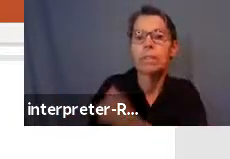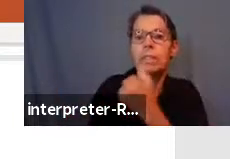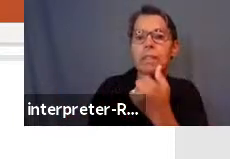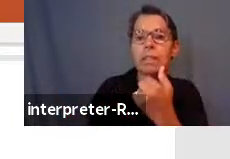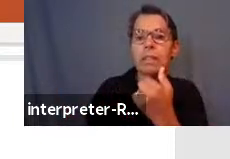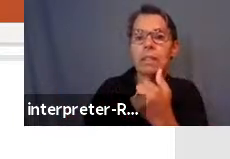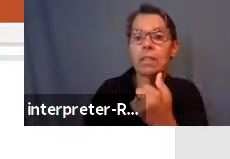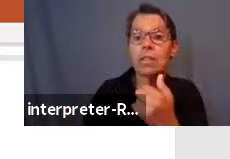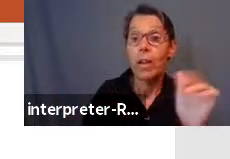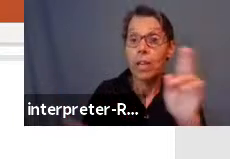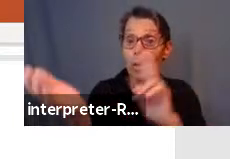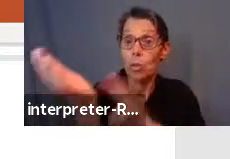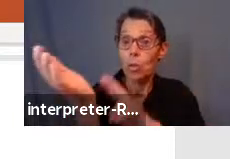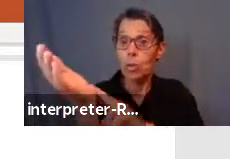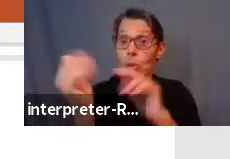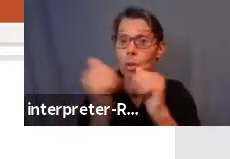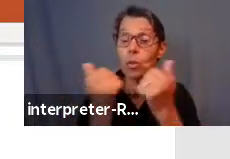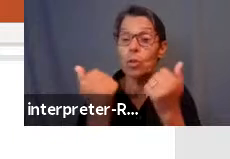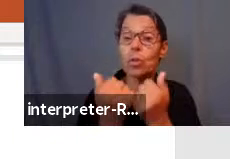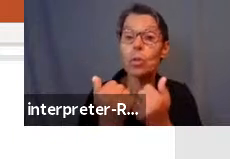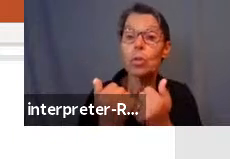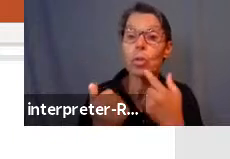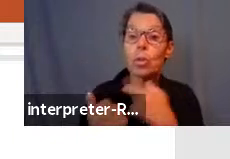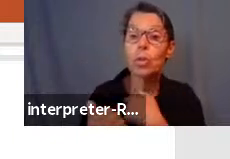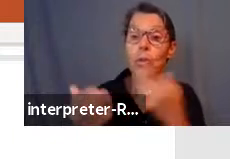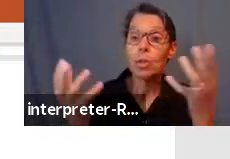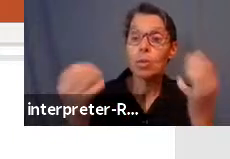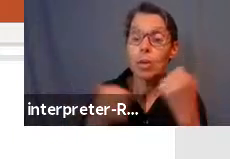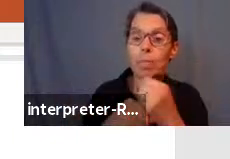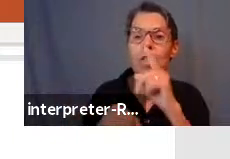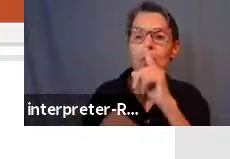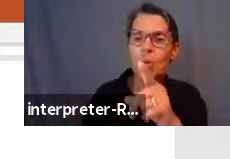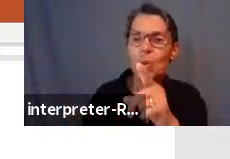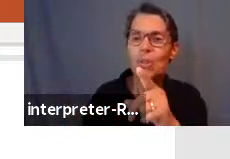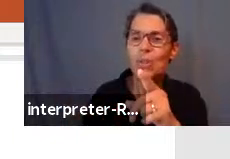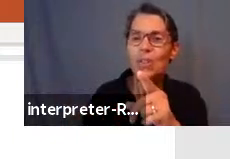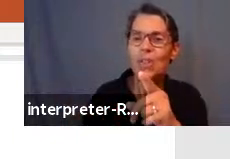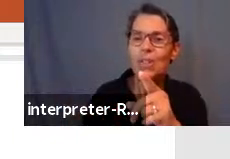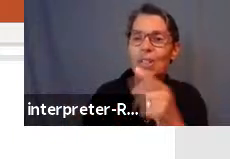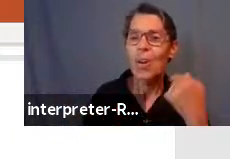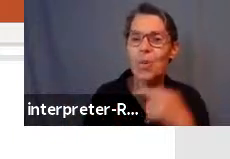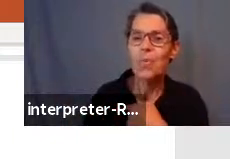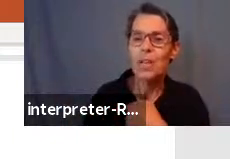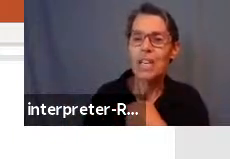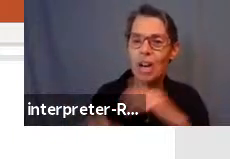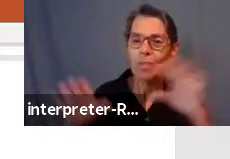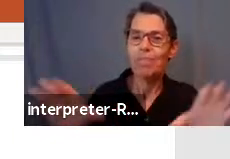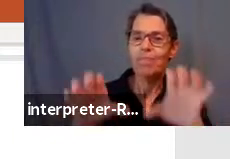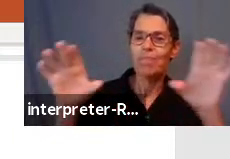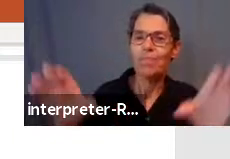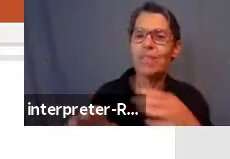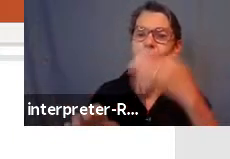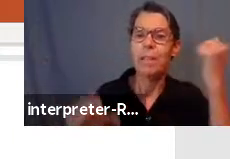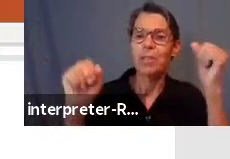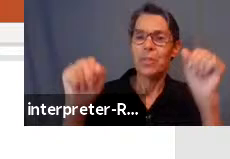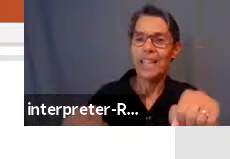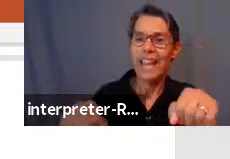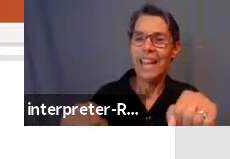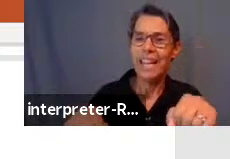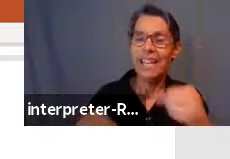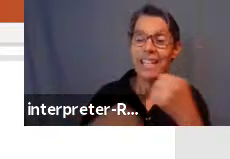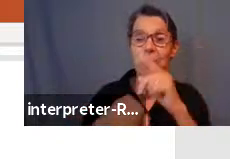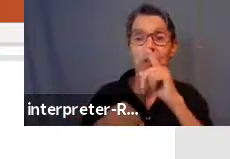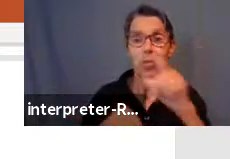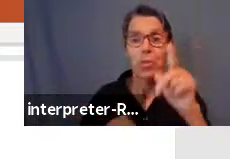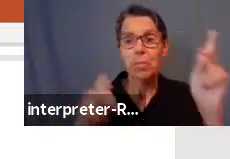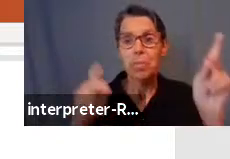as a nursing association that we're putting our best foot forward to get people more